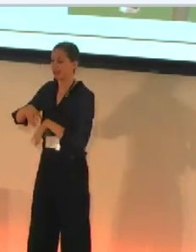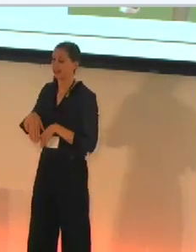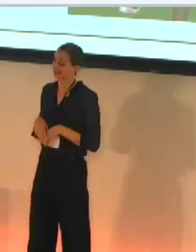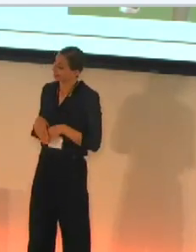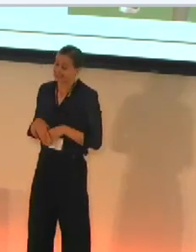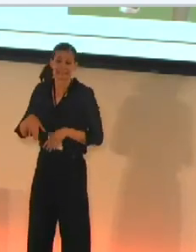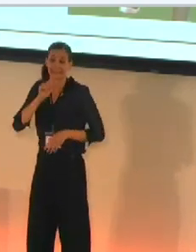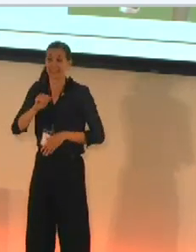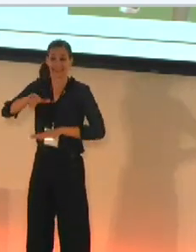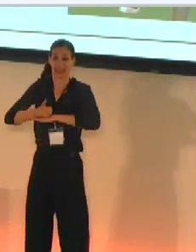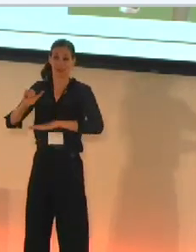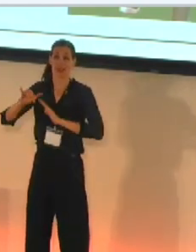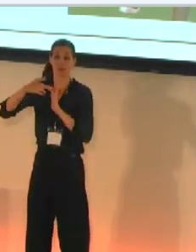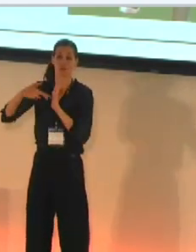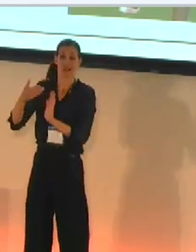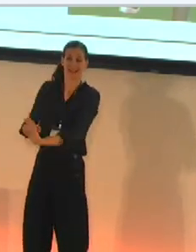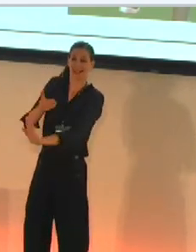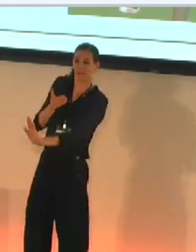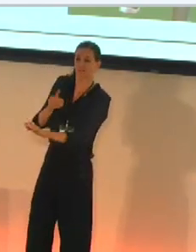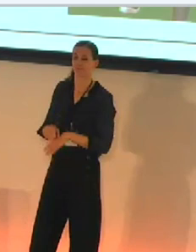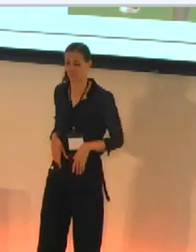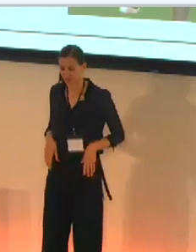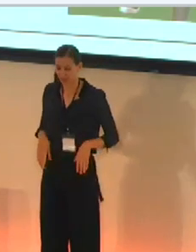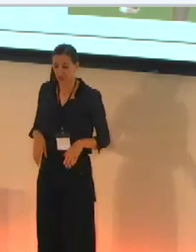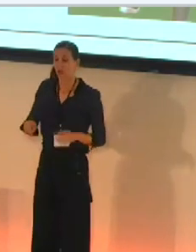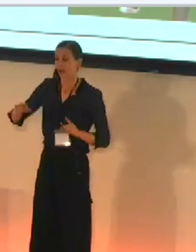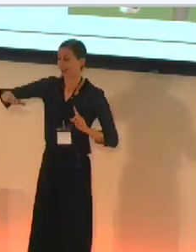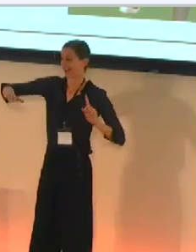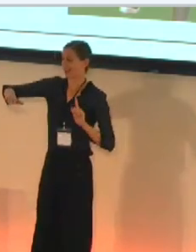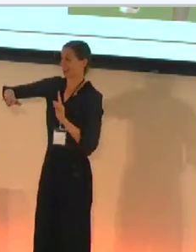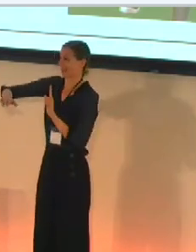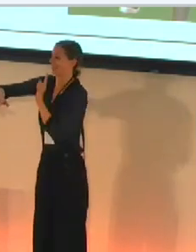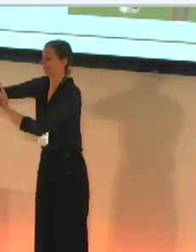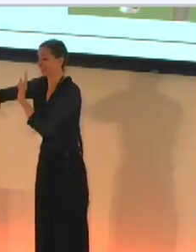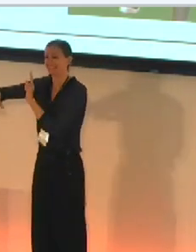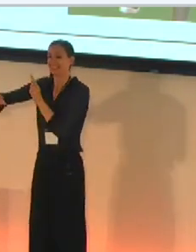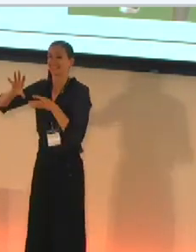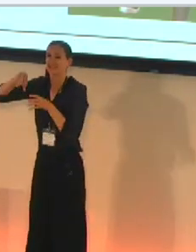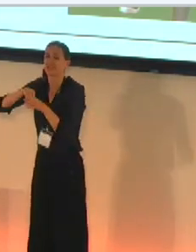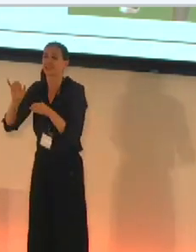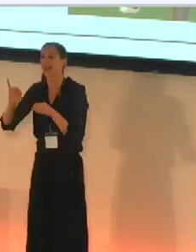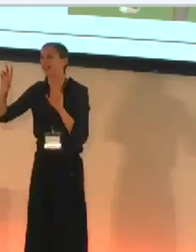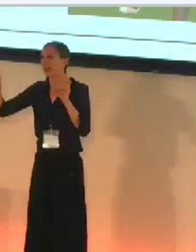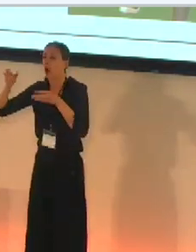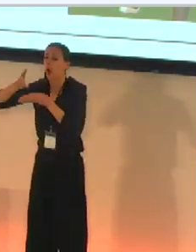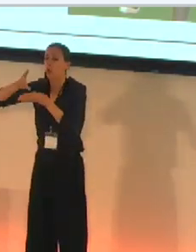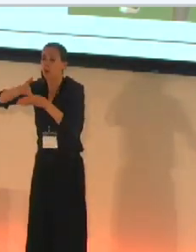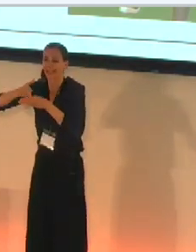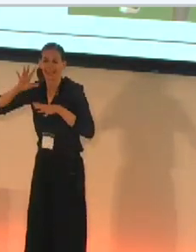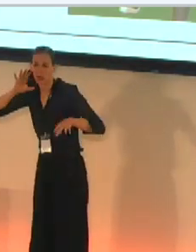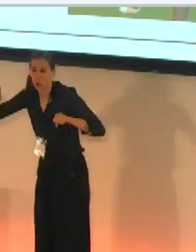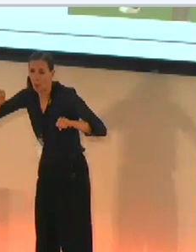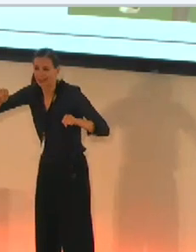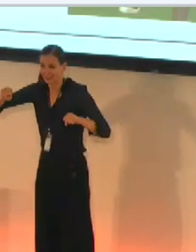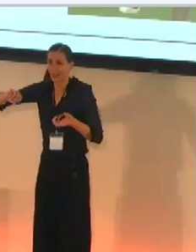this obstacle would be like a wooden collision sound effect that we had actually added into our virtual environment. Now, all of our participants